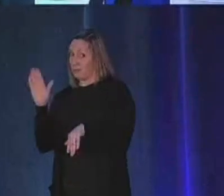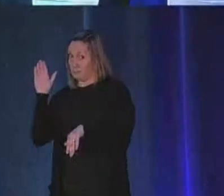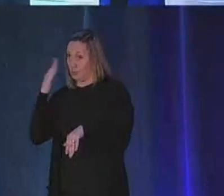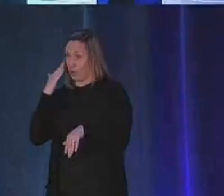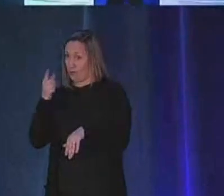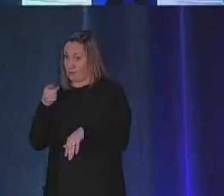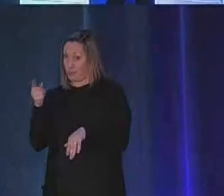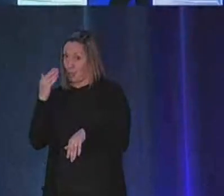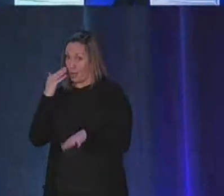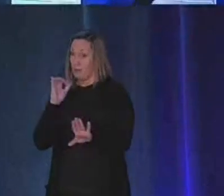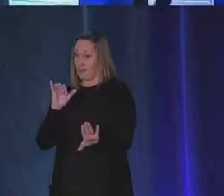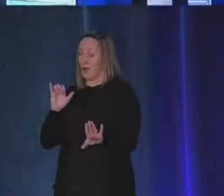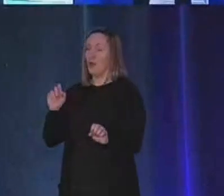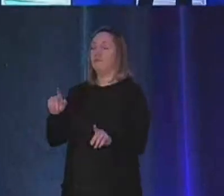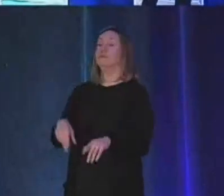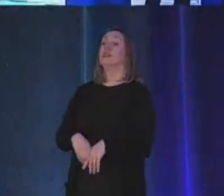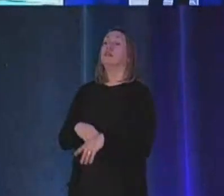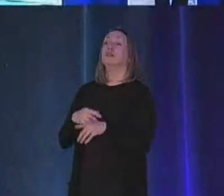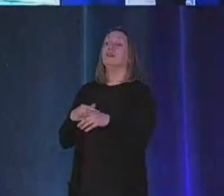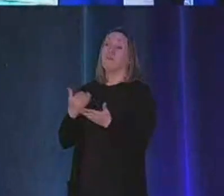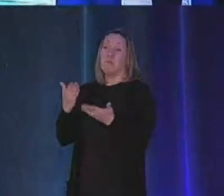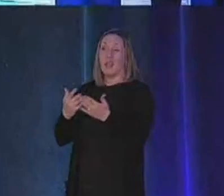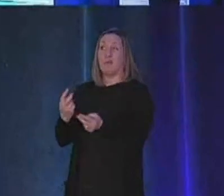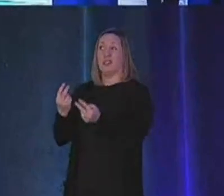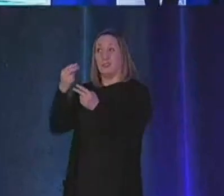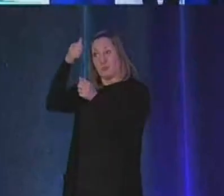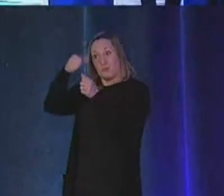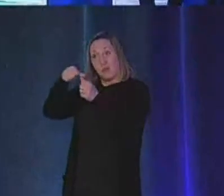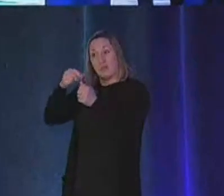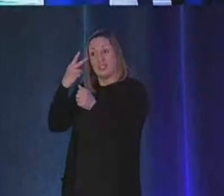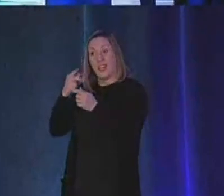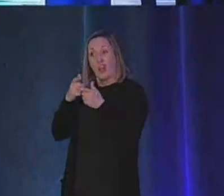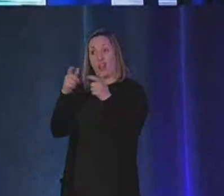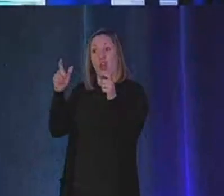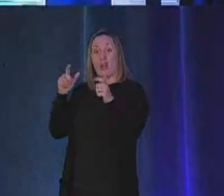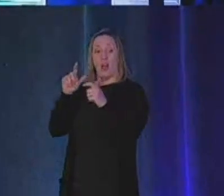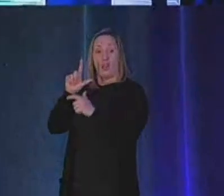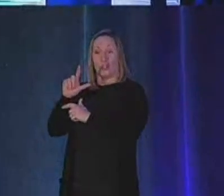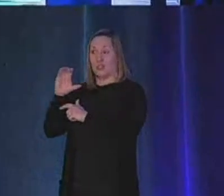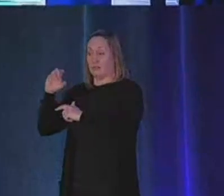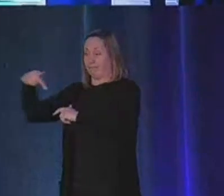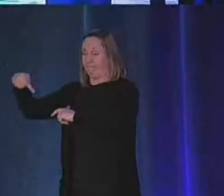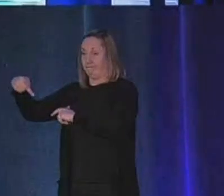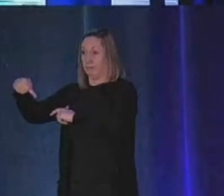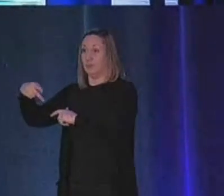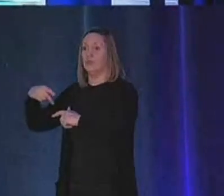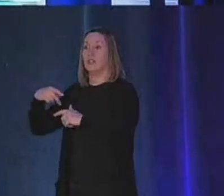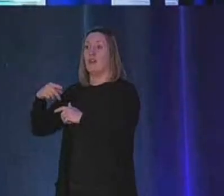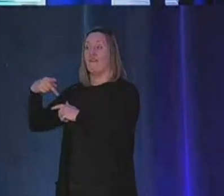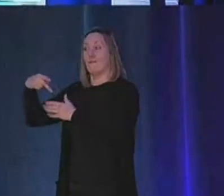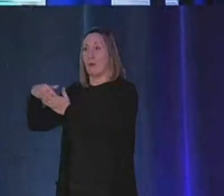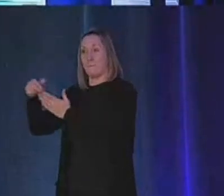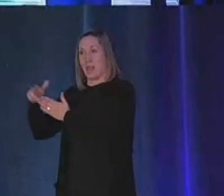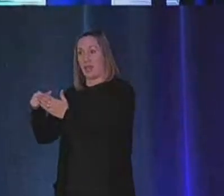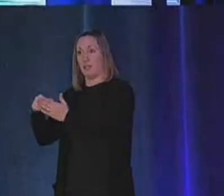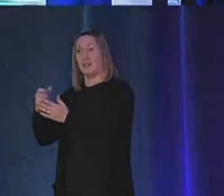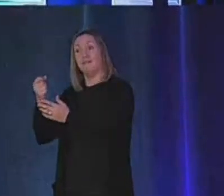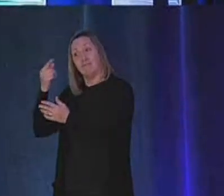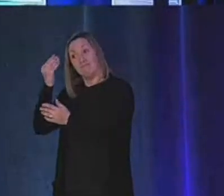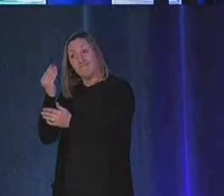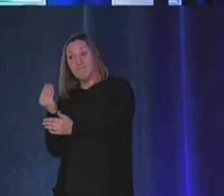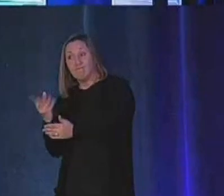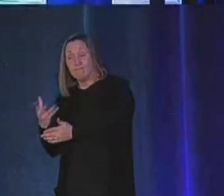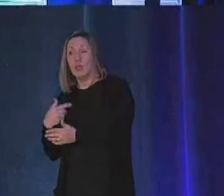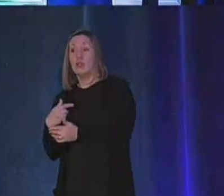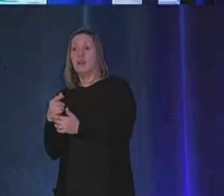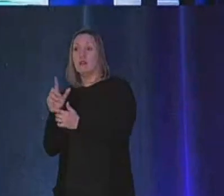So, okay, cool. So you may recall seeing largest contentful paint. Well, let me share to you that largest contentful paint is